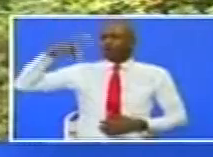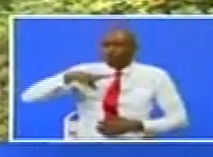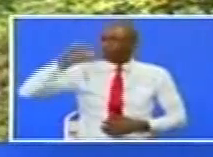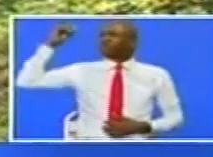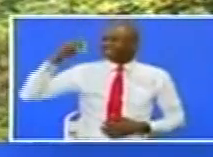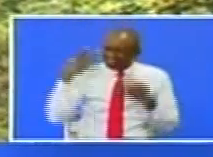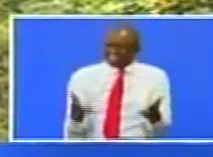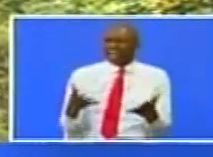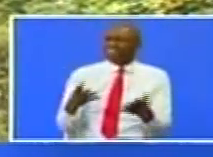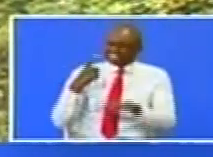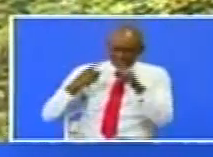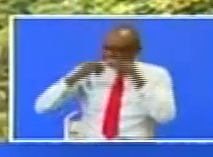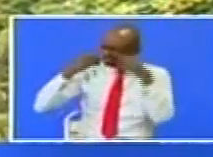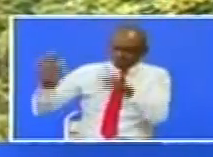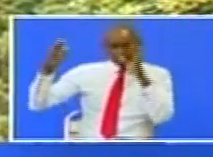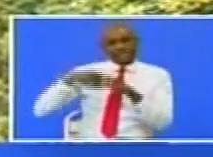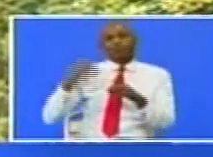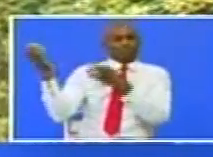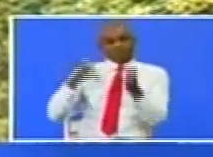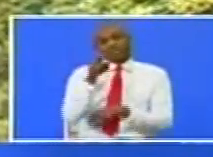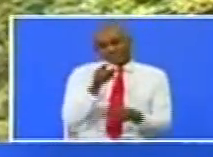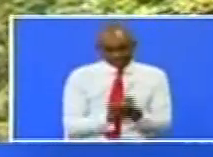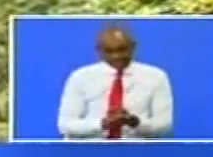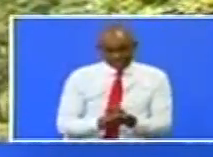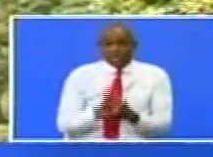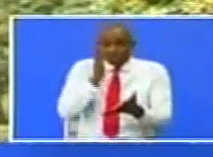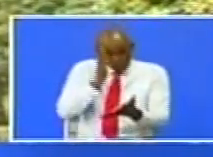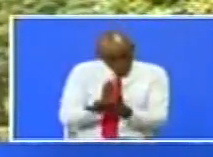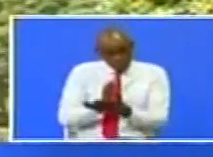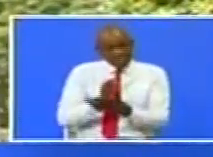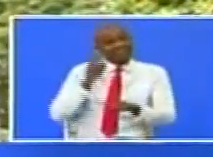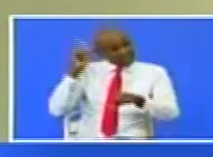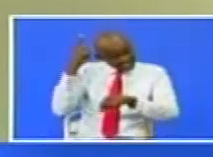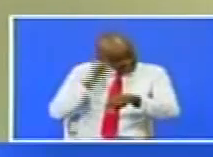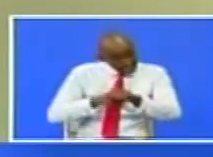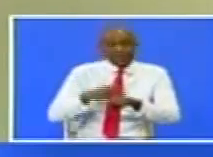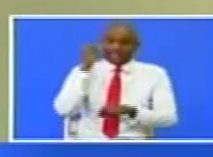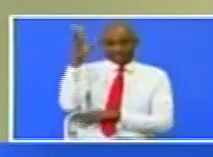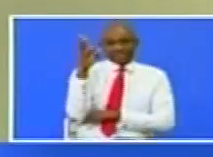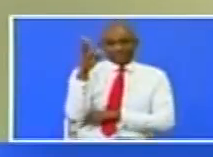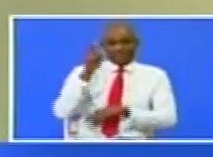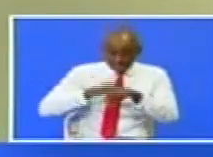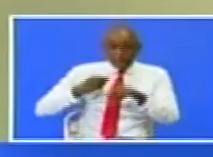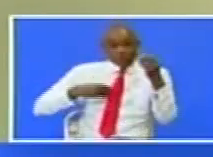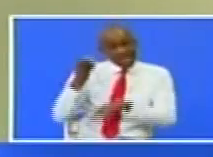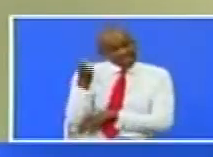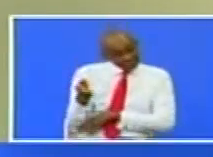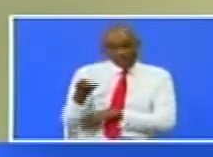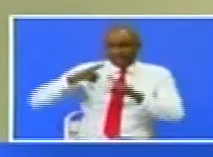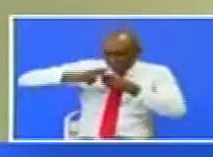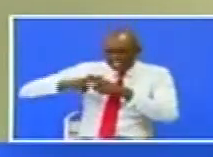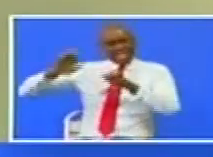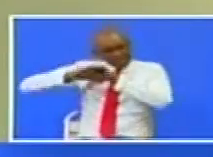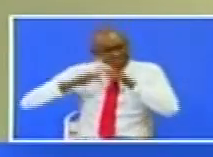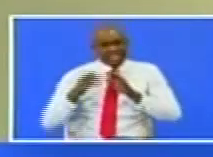supply experience in many parts of the country. Gharama kweli itakuwa juu mara ya kwanza kwa sababu hii kitu utakaponunua ama kuinstall mpaka